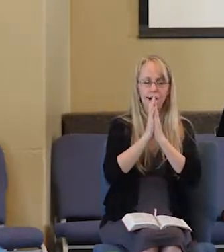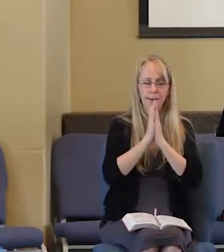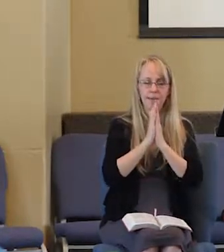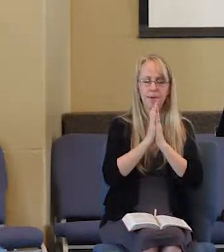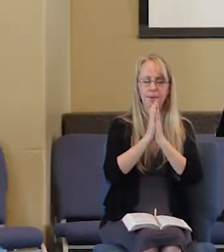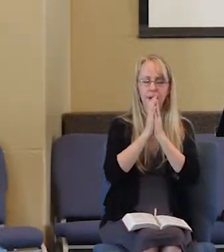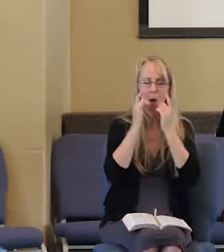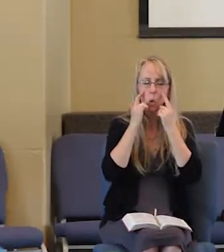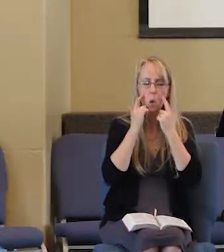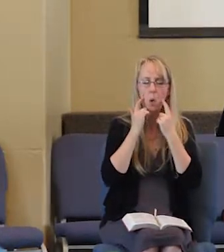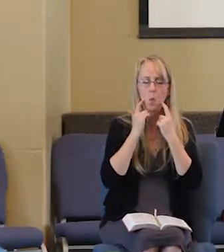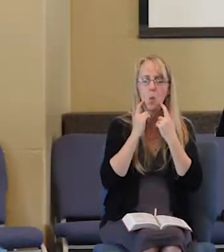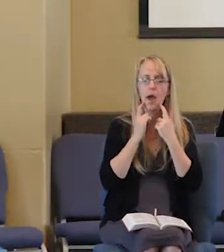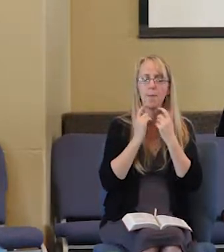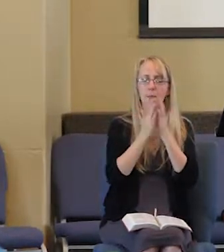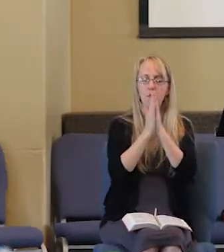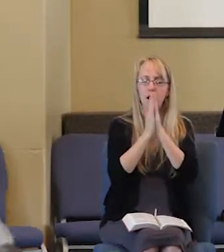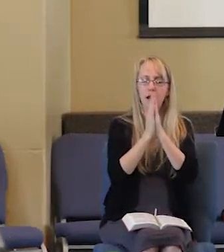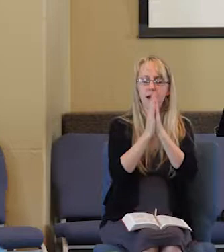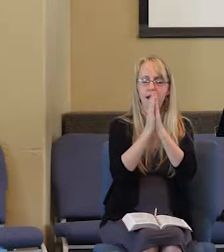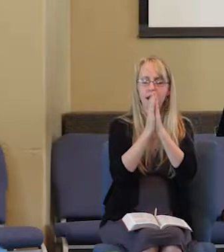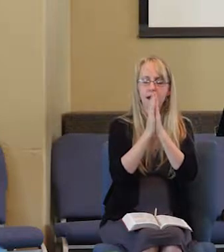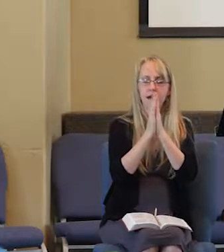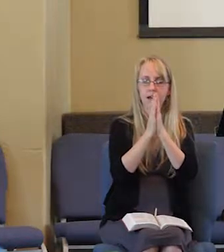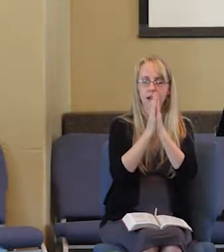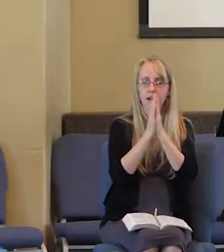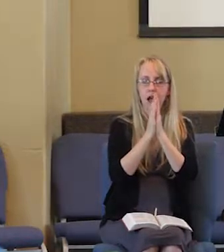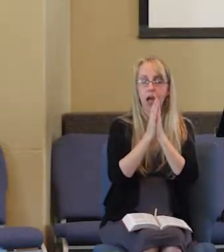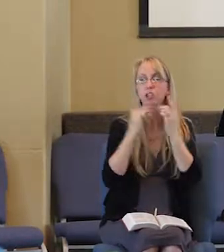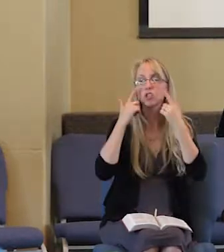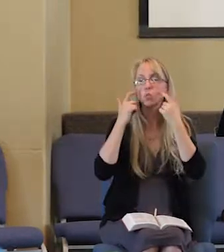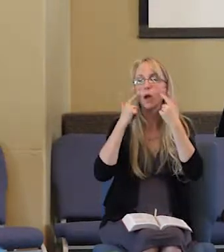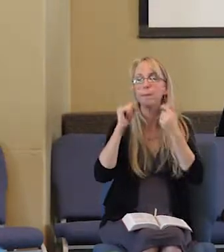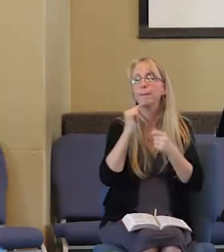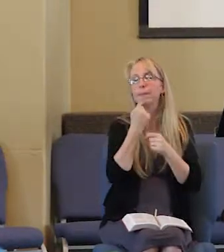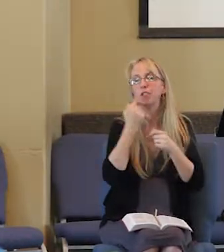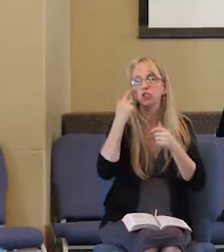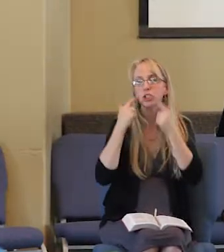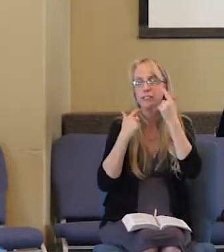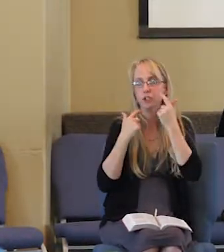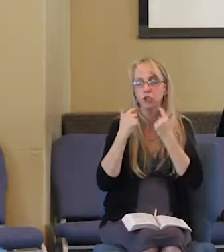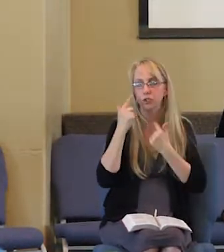and wept bitterly, or wept bitter tears.